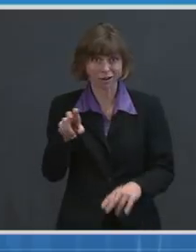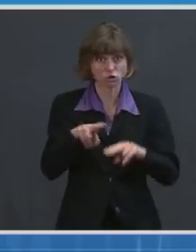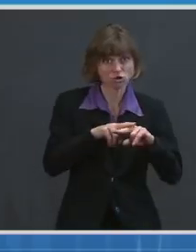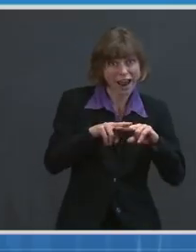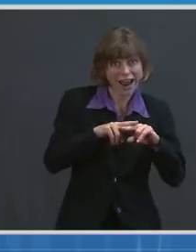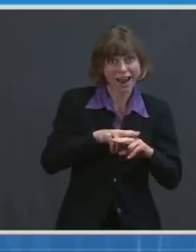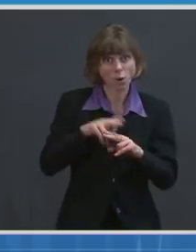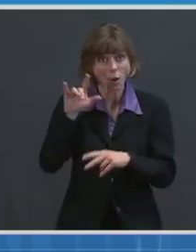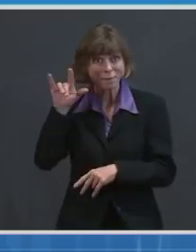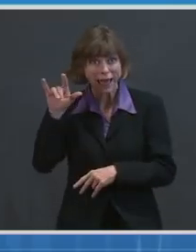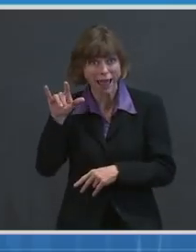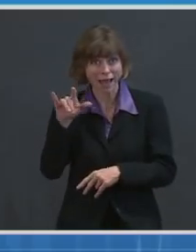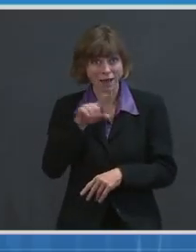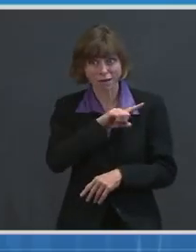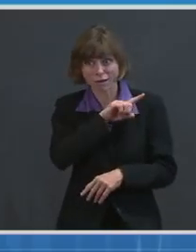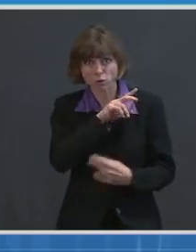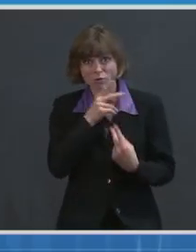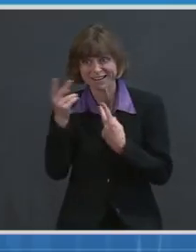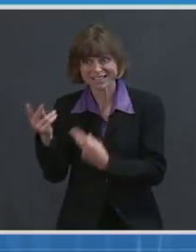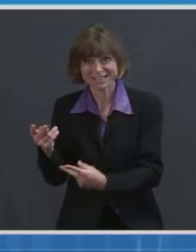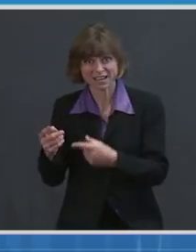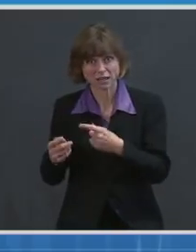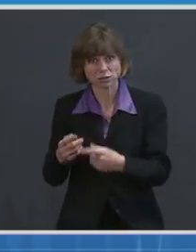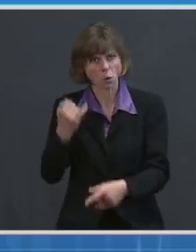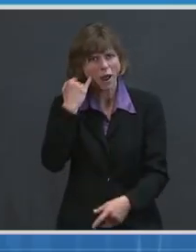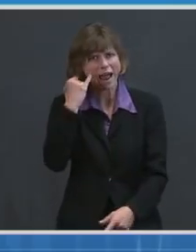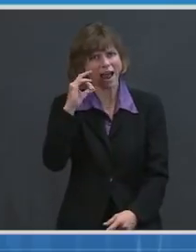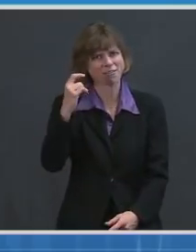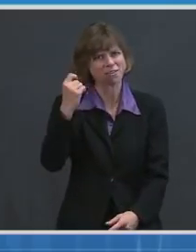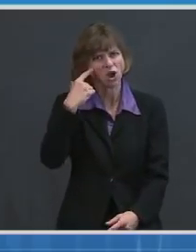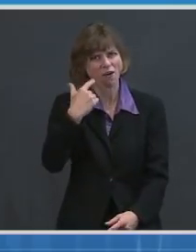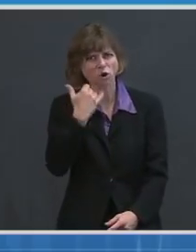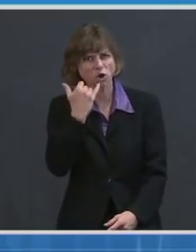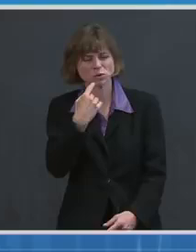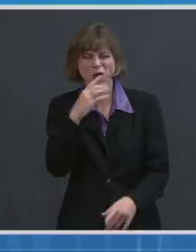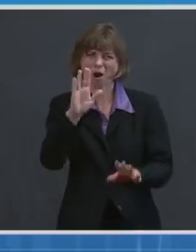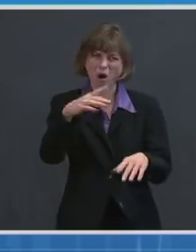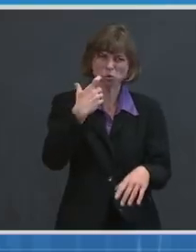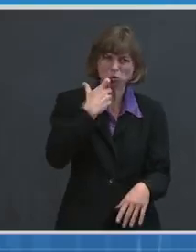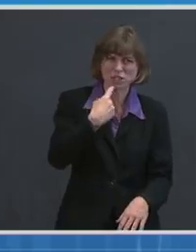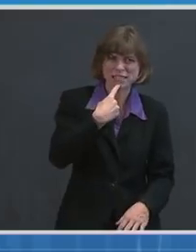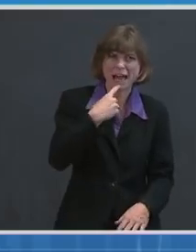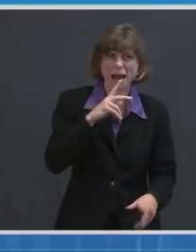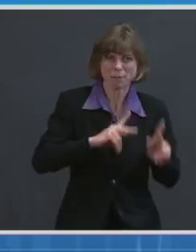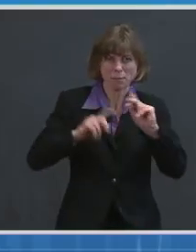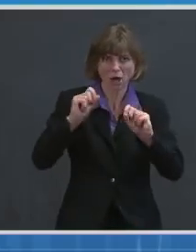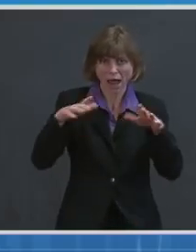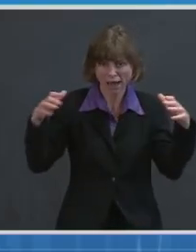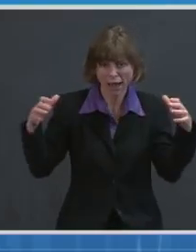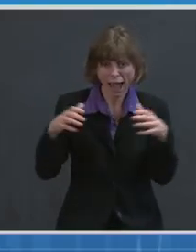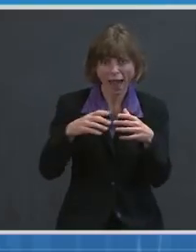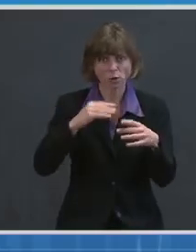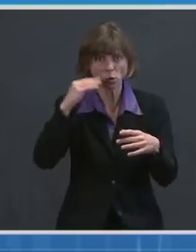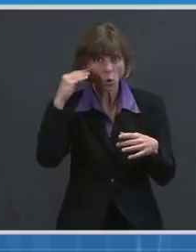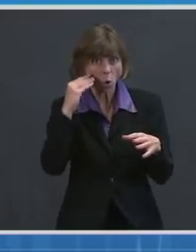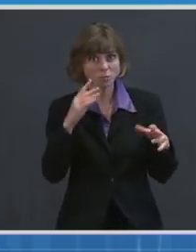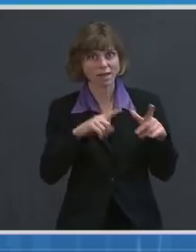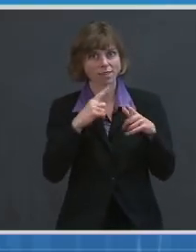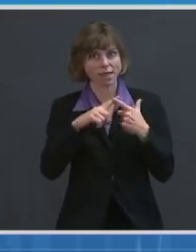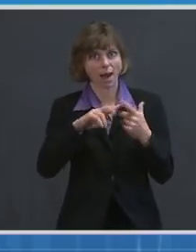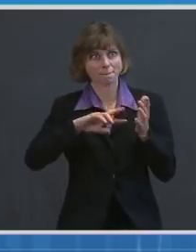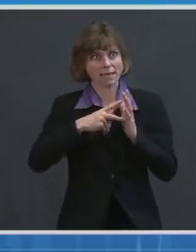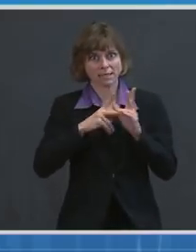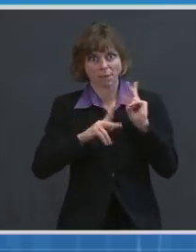them. If a governor calls you today and says, okay, you just said people can gather in homes and this is going to cause people to start traveling